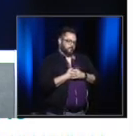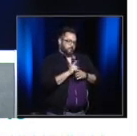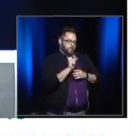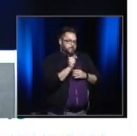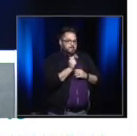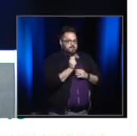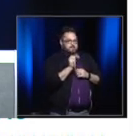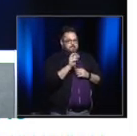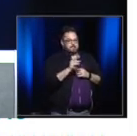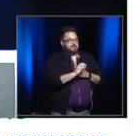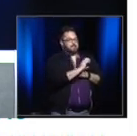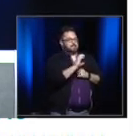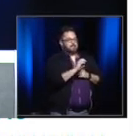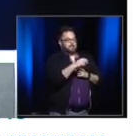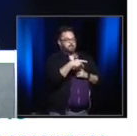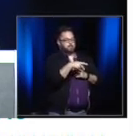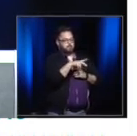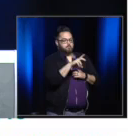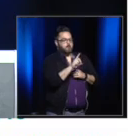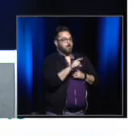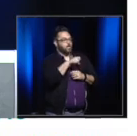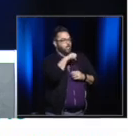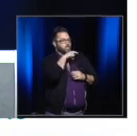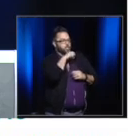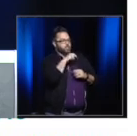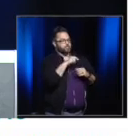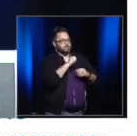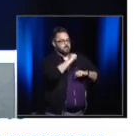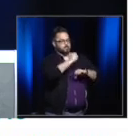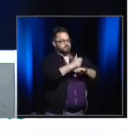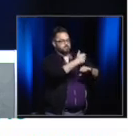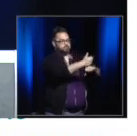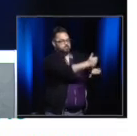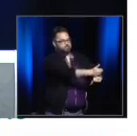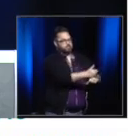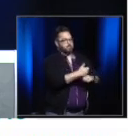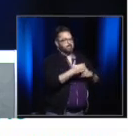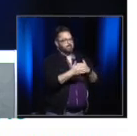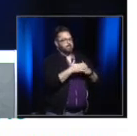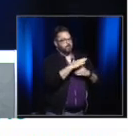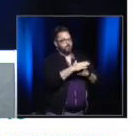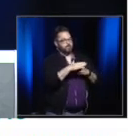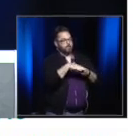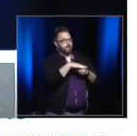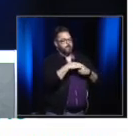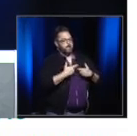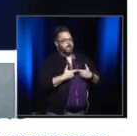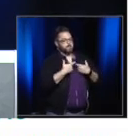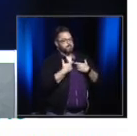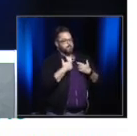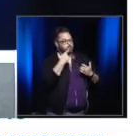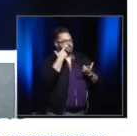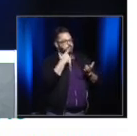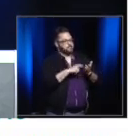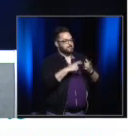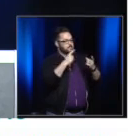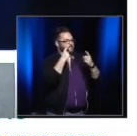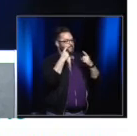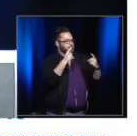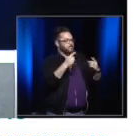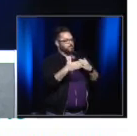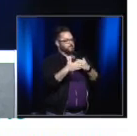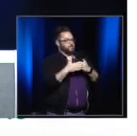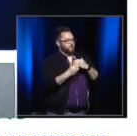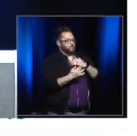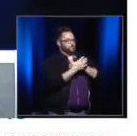2016, sea-pod acoustic loggers were deployed offshore from the dolphin's core habitat, with successful detections, mostly near shore,